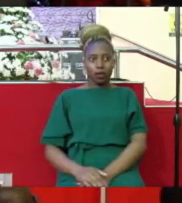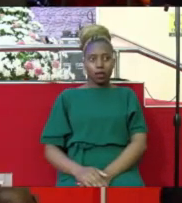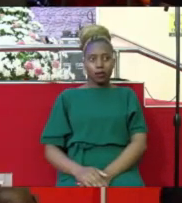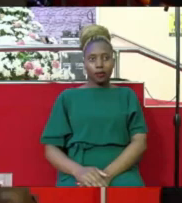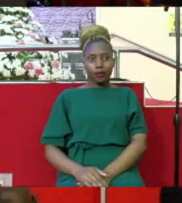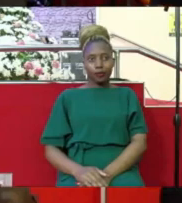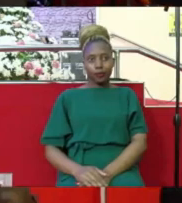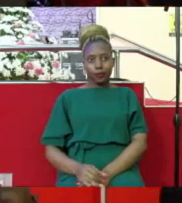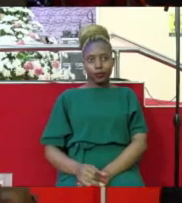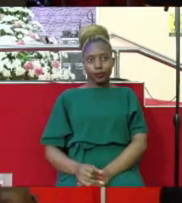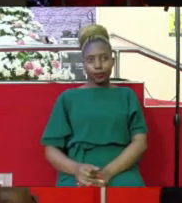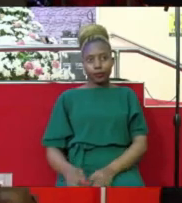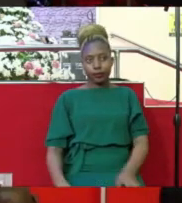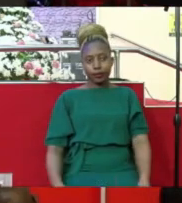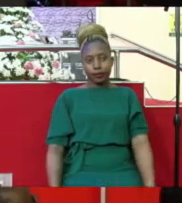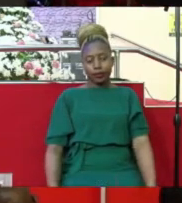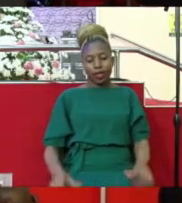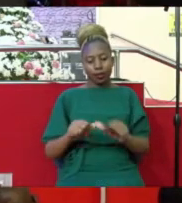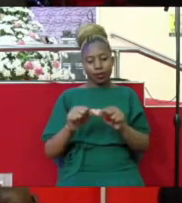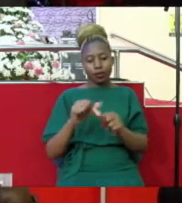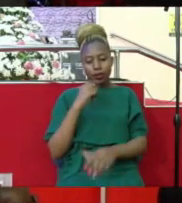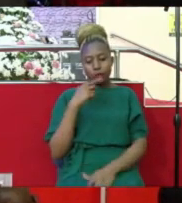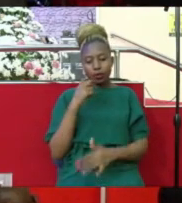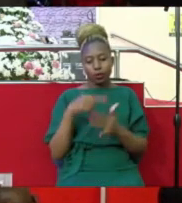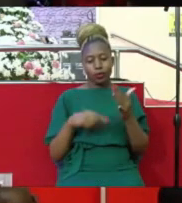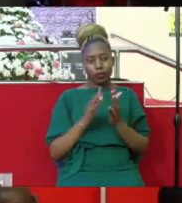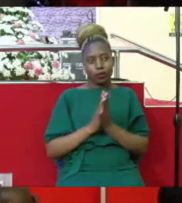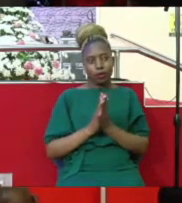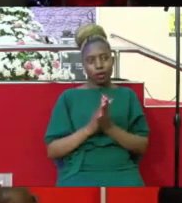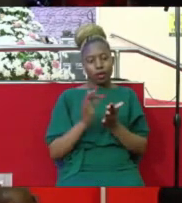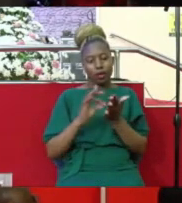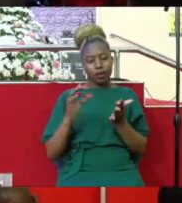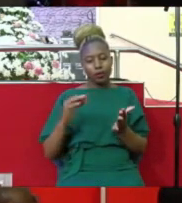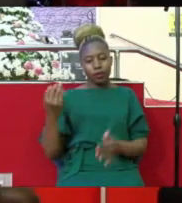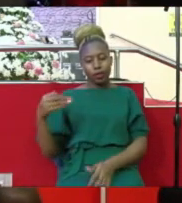It goes further to say, and the Spirit of God.